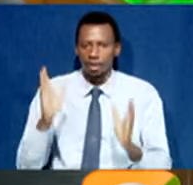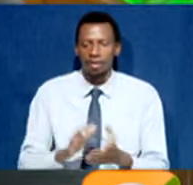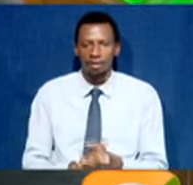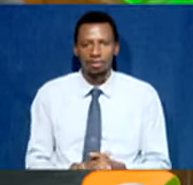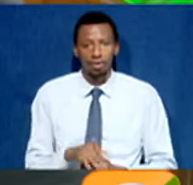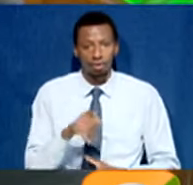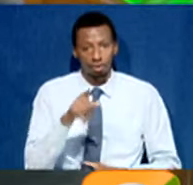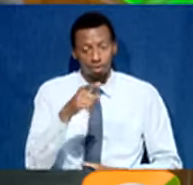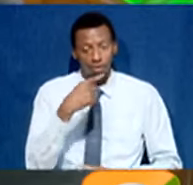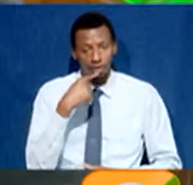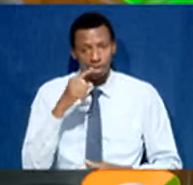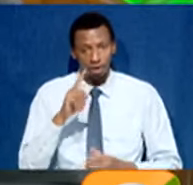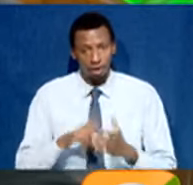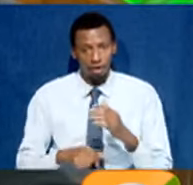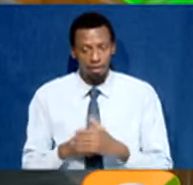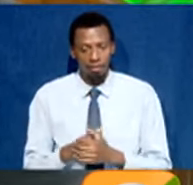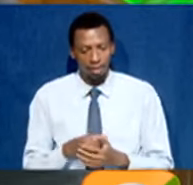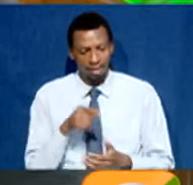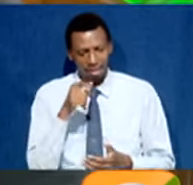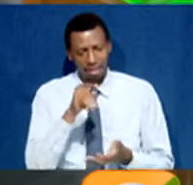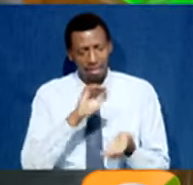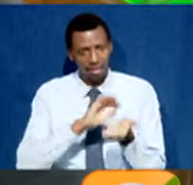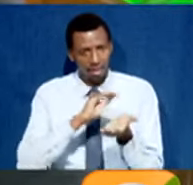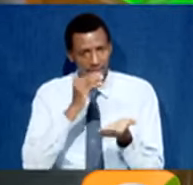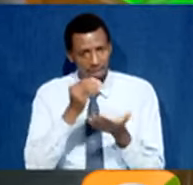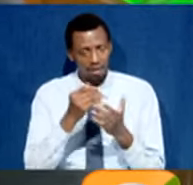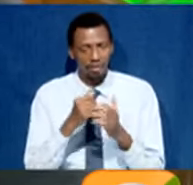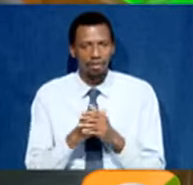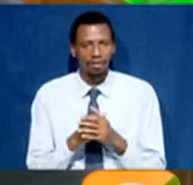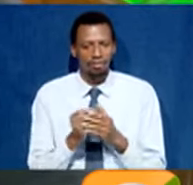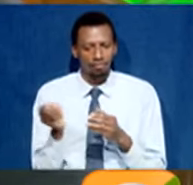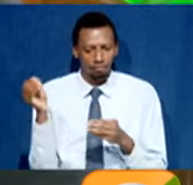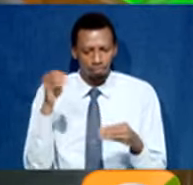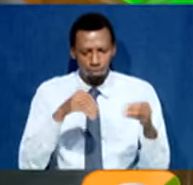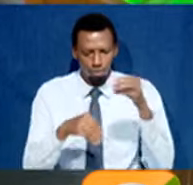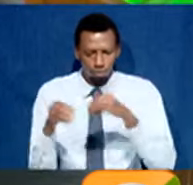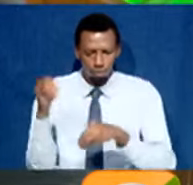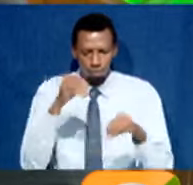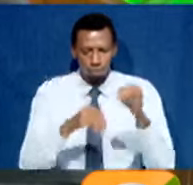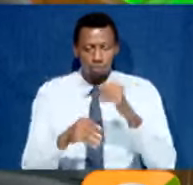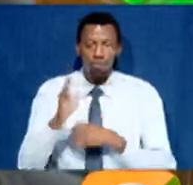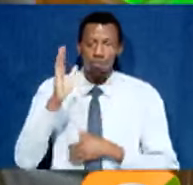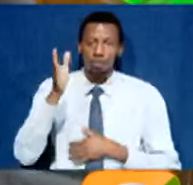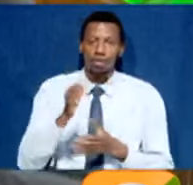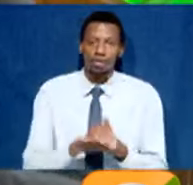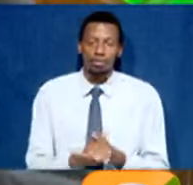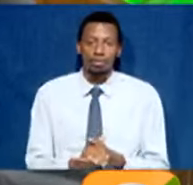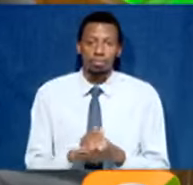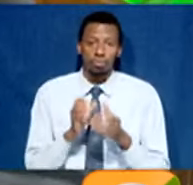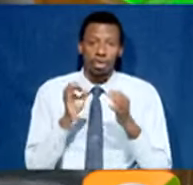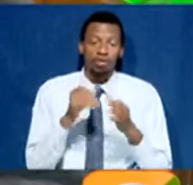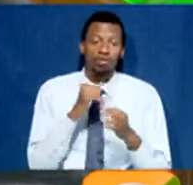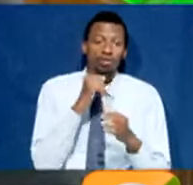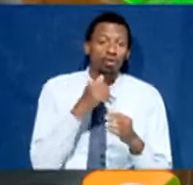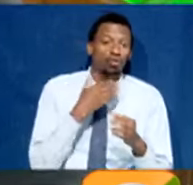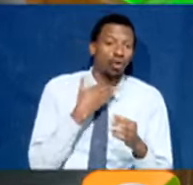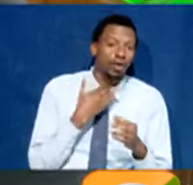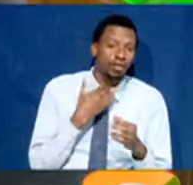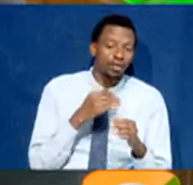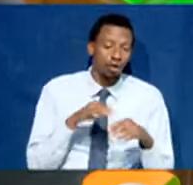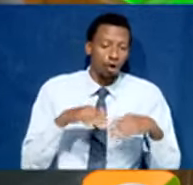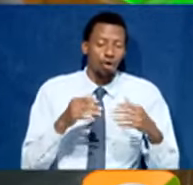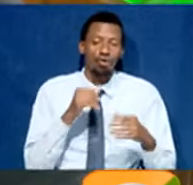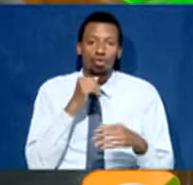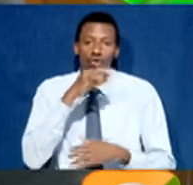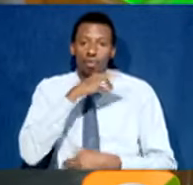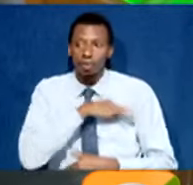was a fund and we will contribute. And if you didn't want the house or didn't benefit, at the end of the